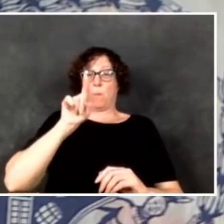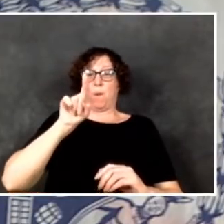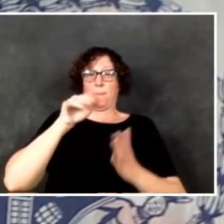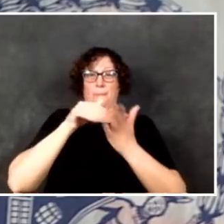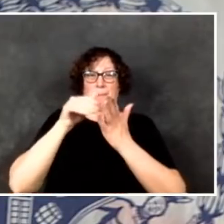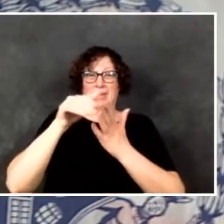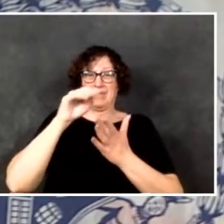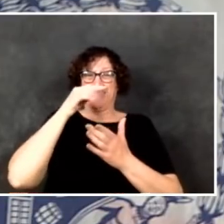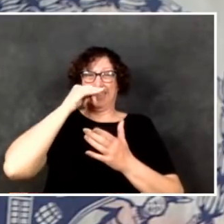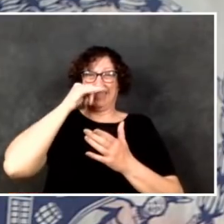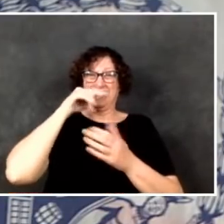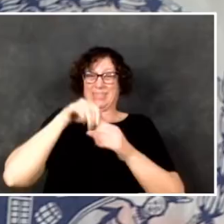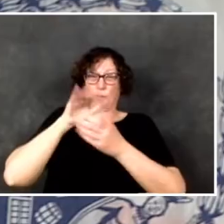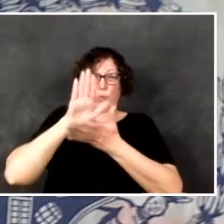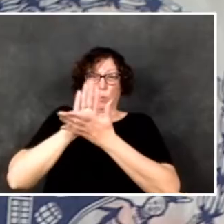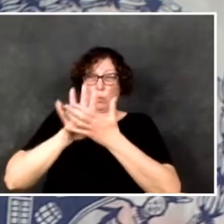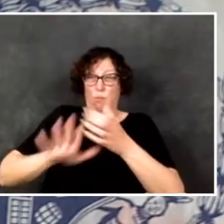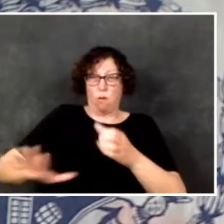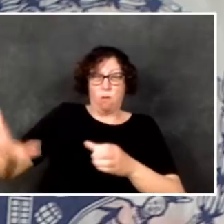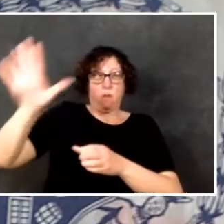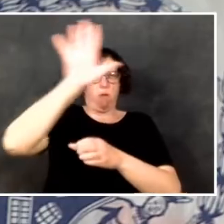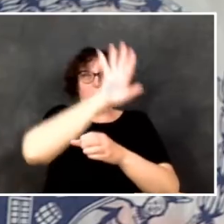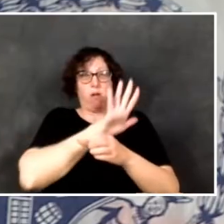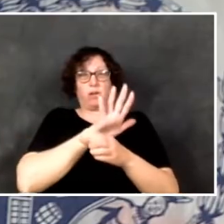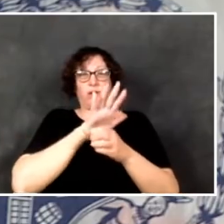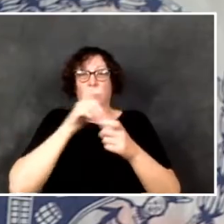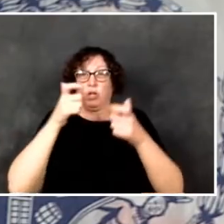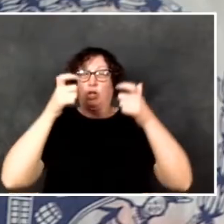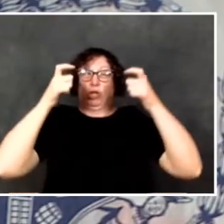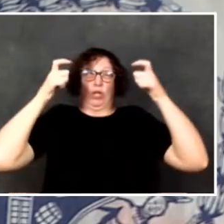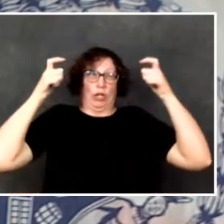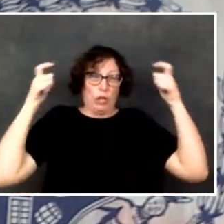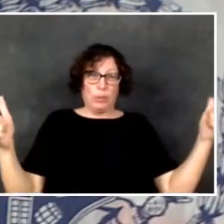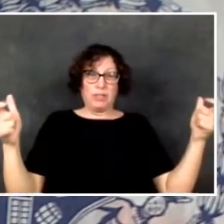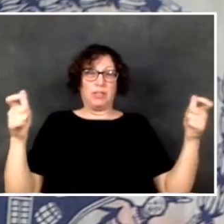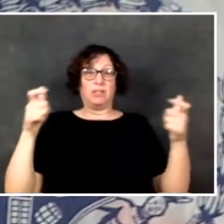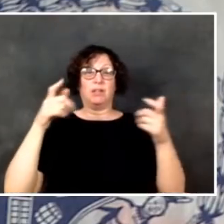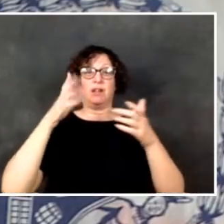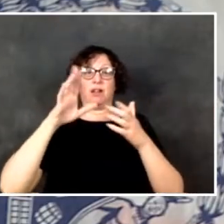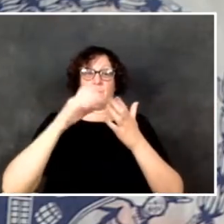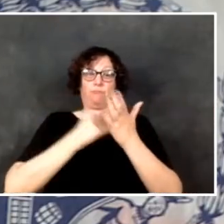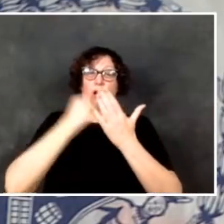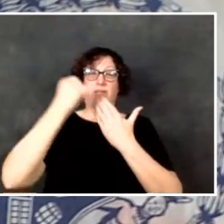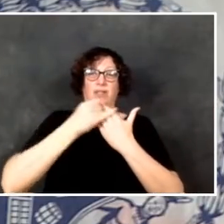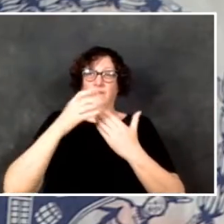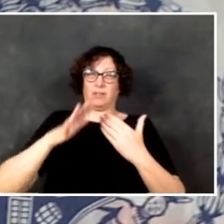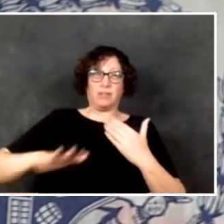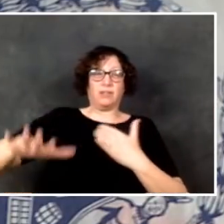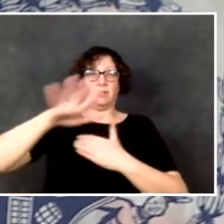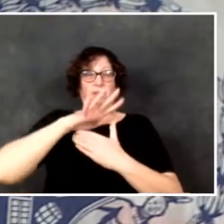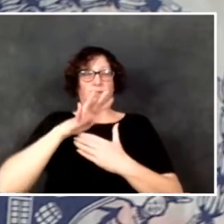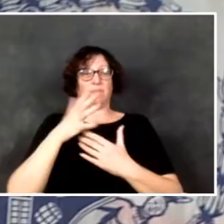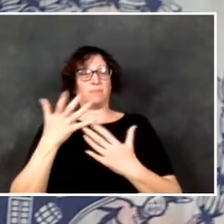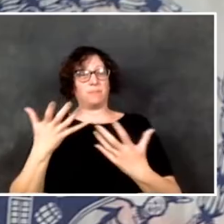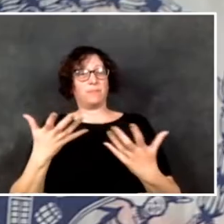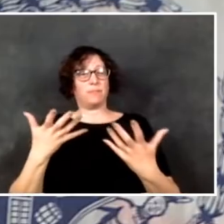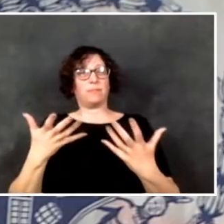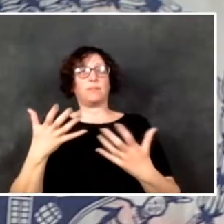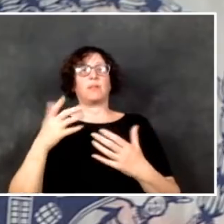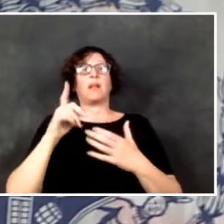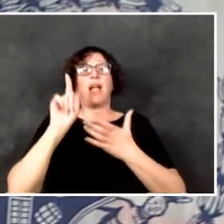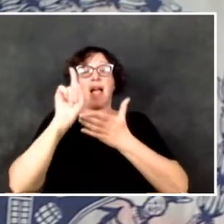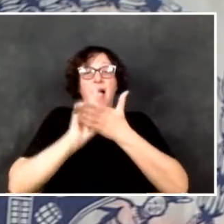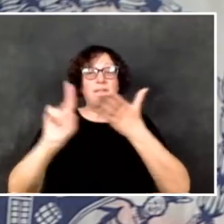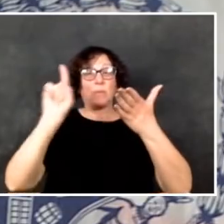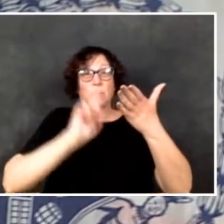Every week, we're seeing more and more capacity, meaning more and more kids with devices, more and more teachers figuring out the best ways